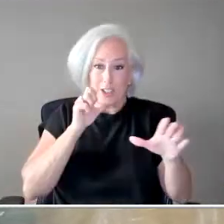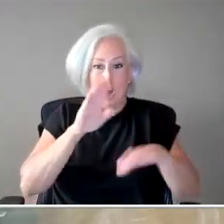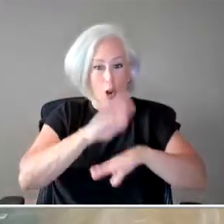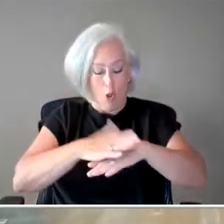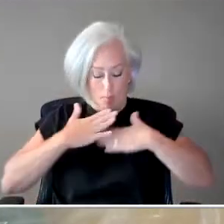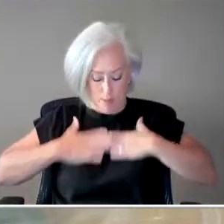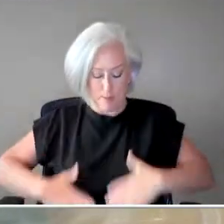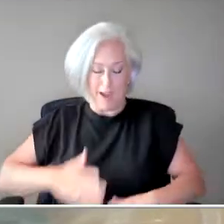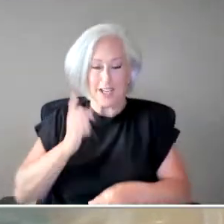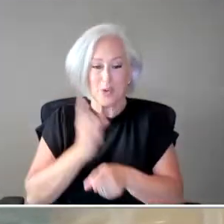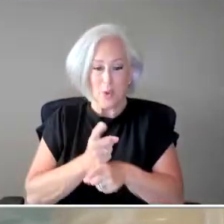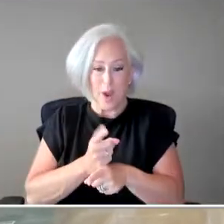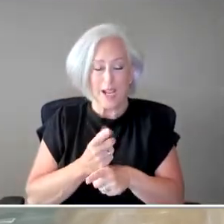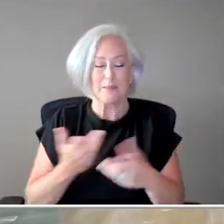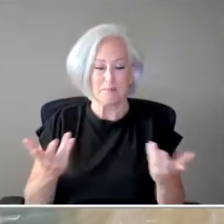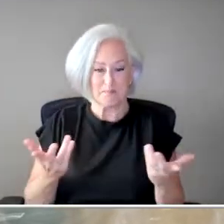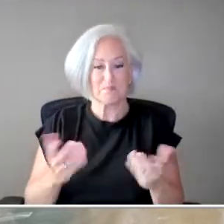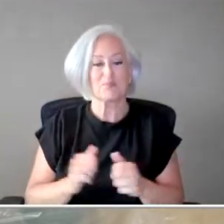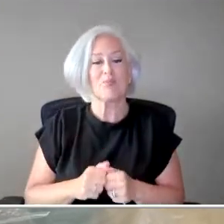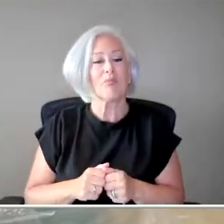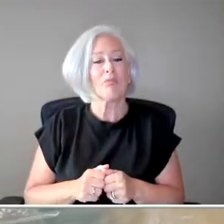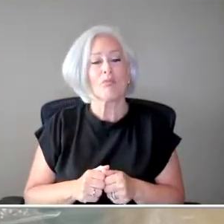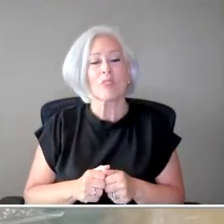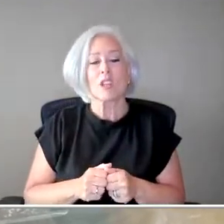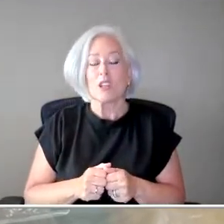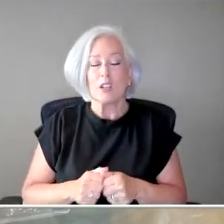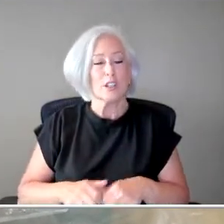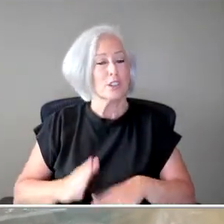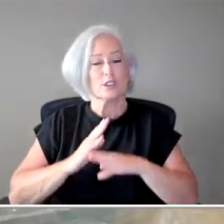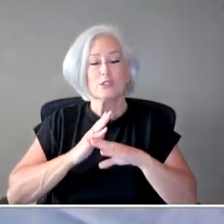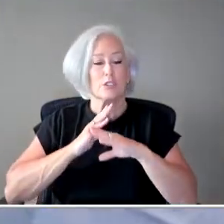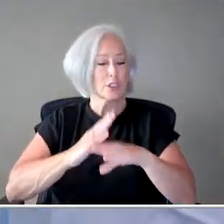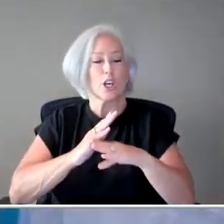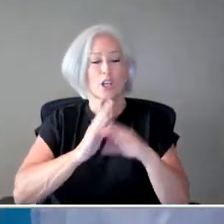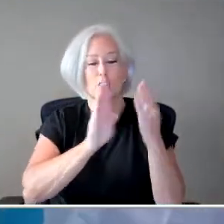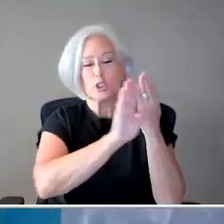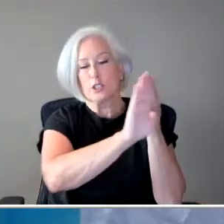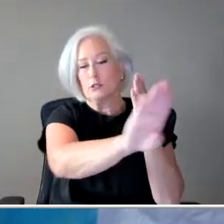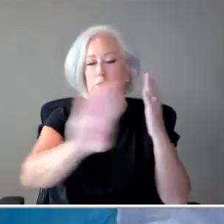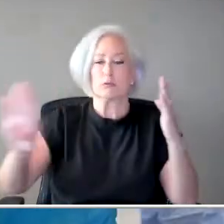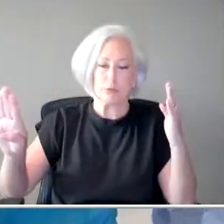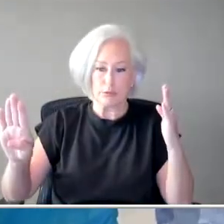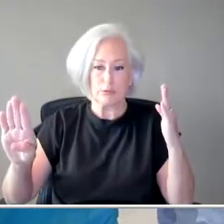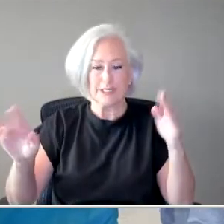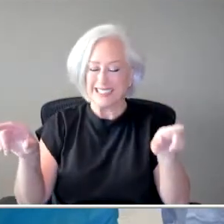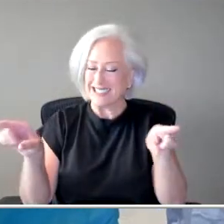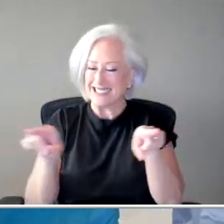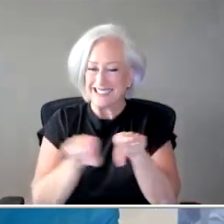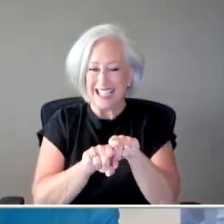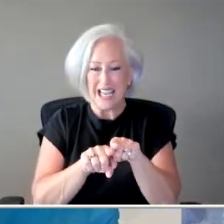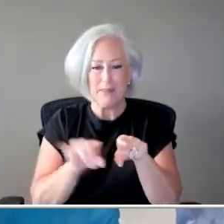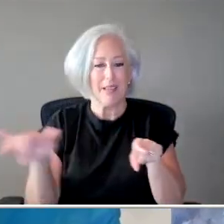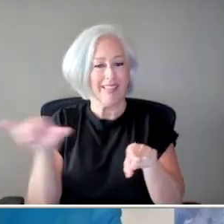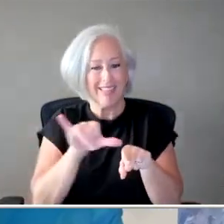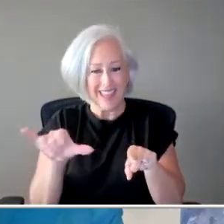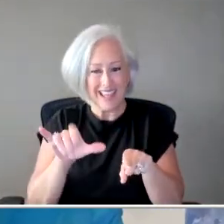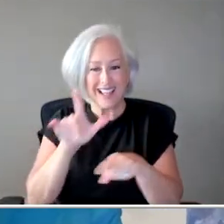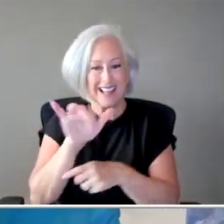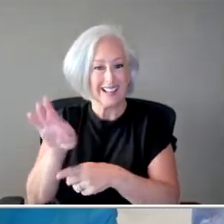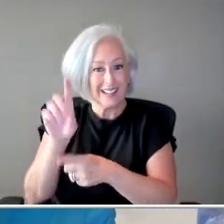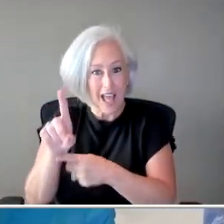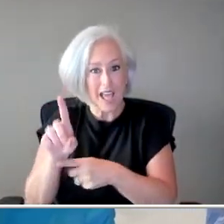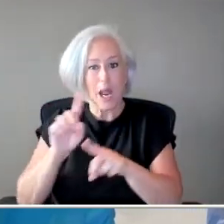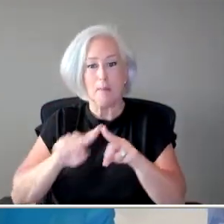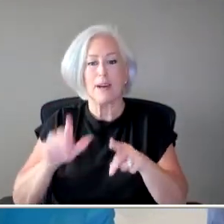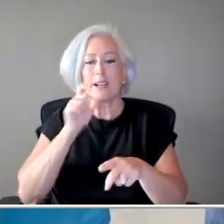So the shields serve the same purpose as the lead, it's just that you're not wearing it. So what it does is it effectively creates a box blocking the radiation,